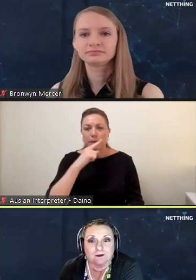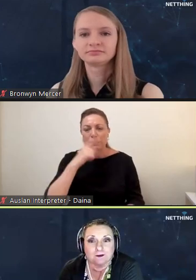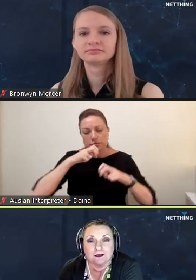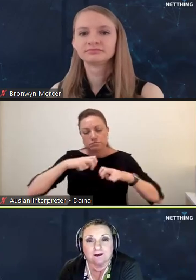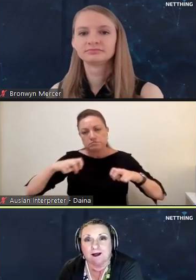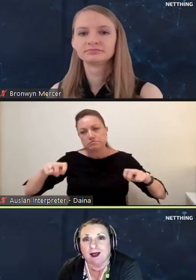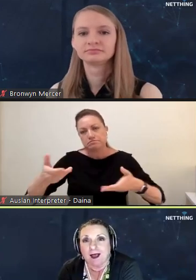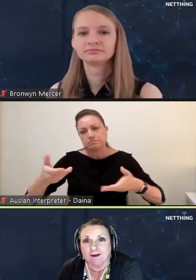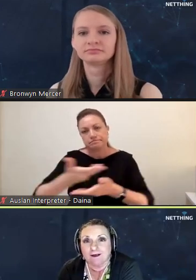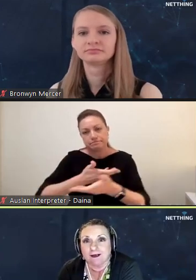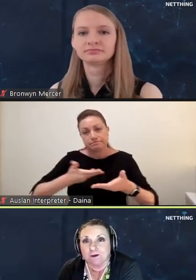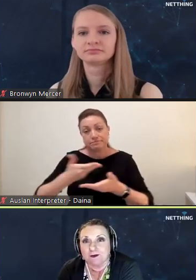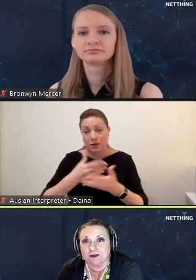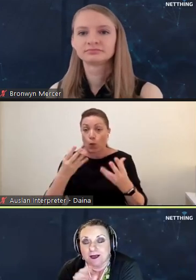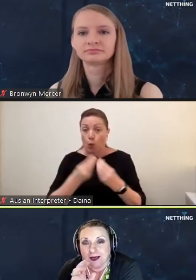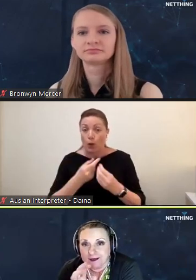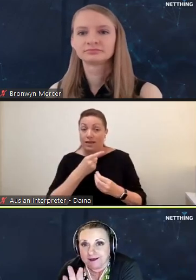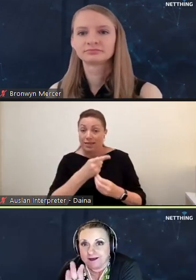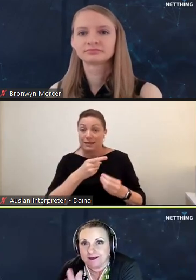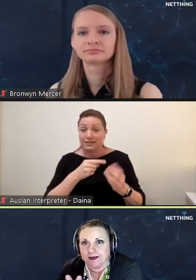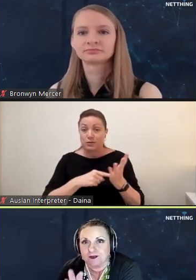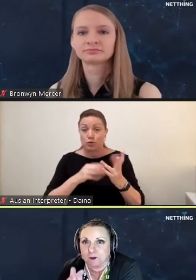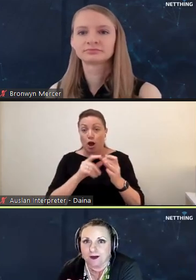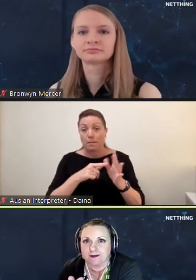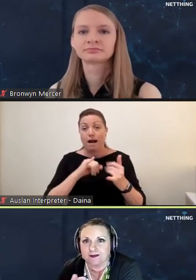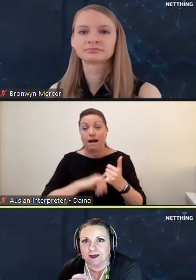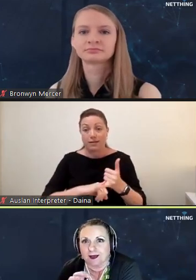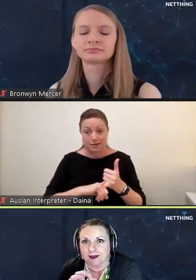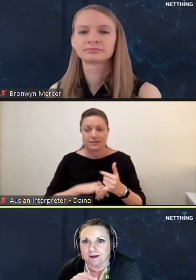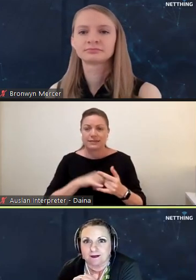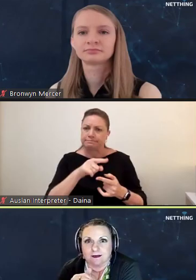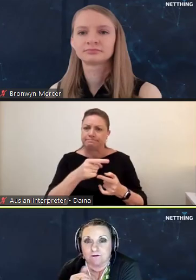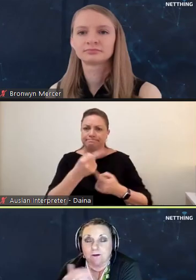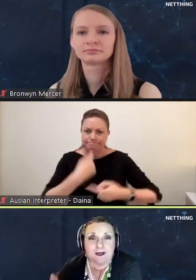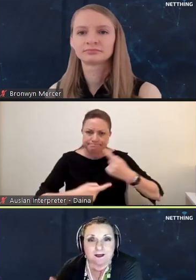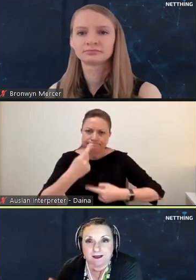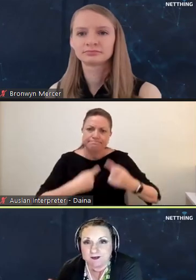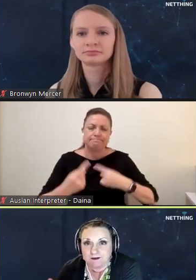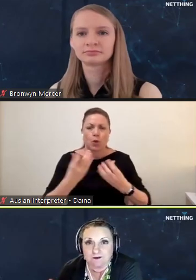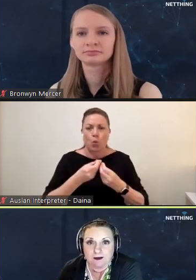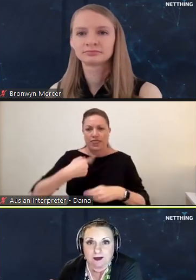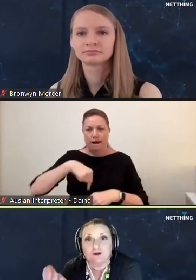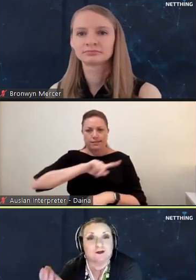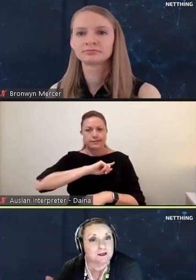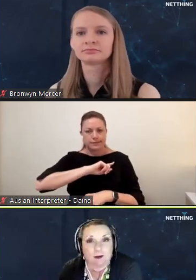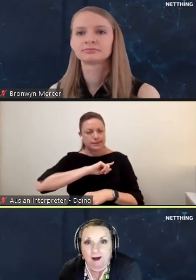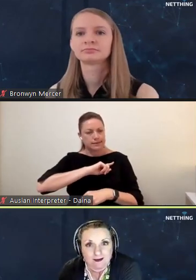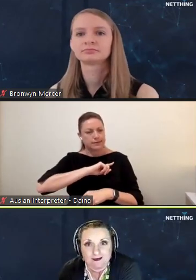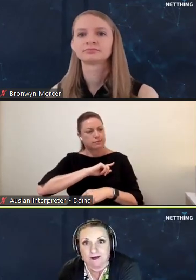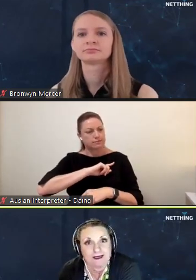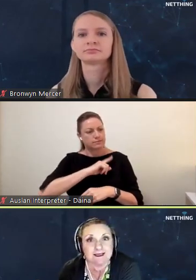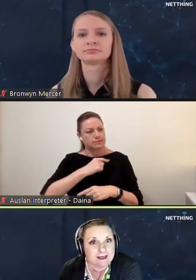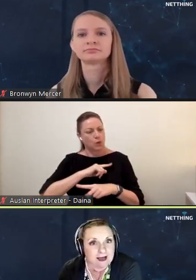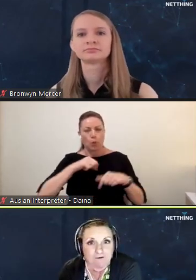with Dr. Feakin. And it was his discussion with us as representatives of